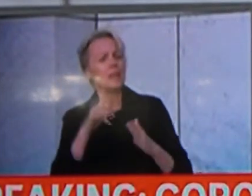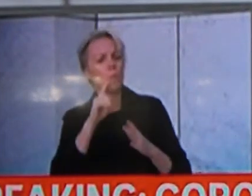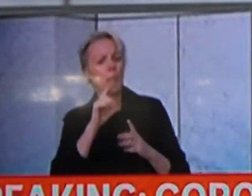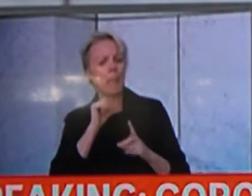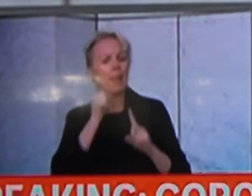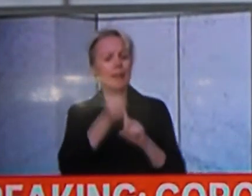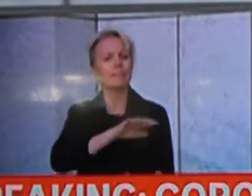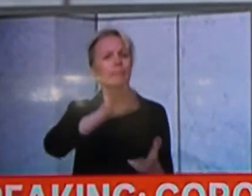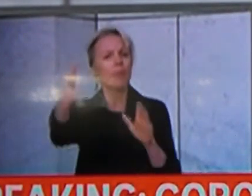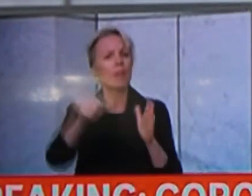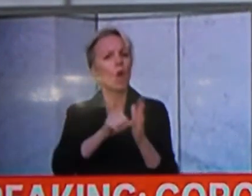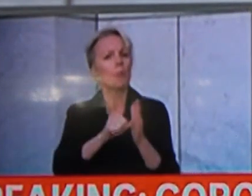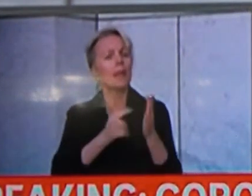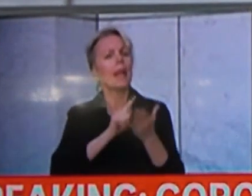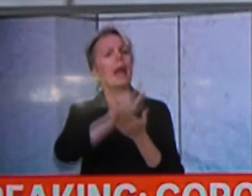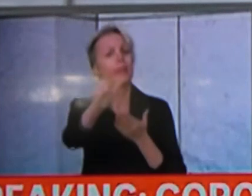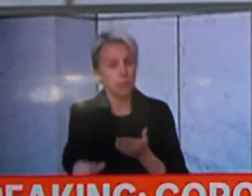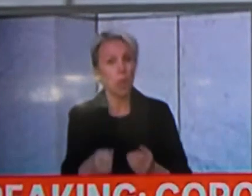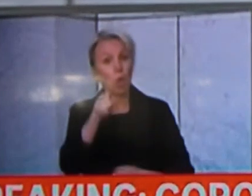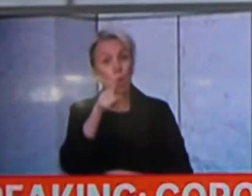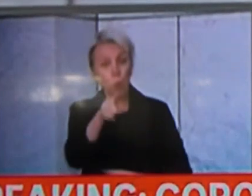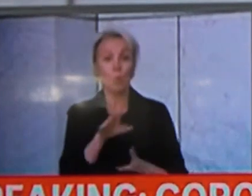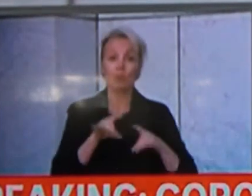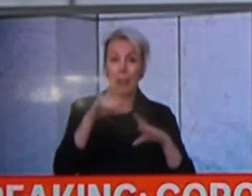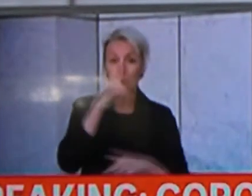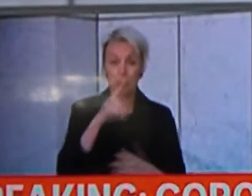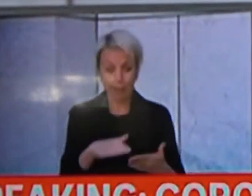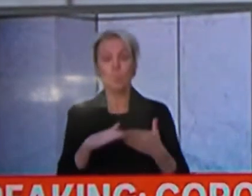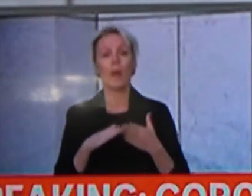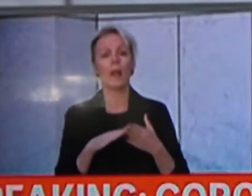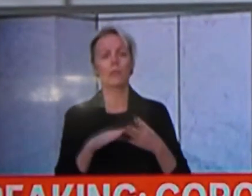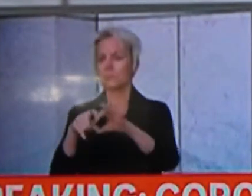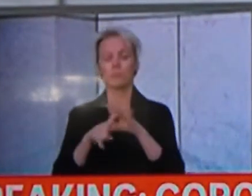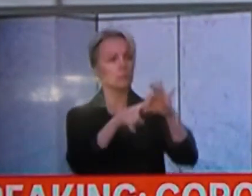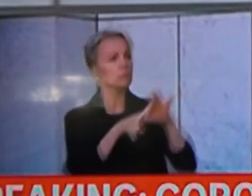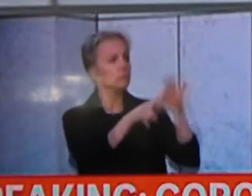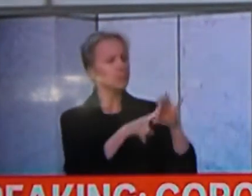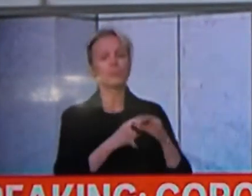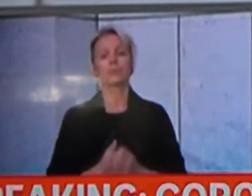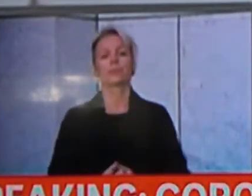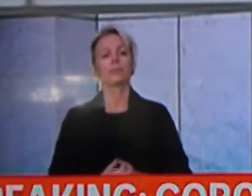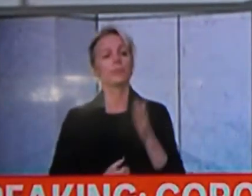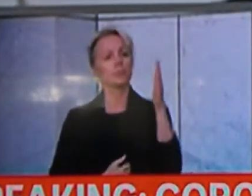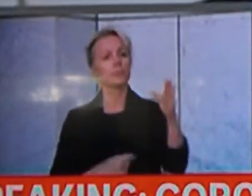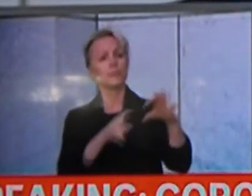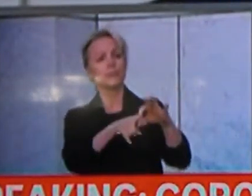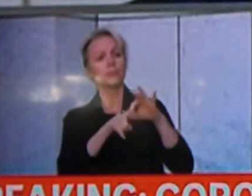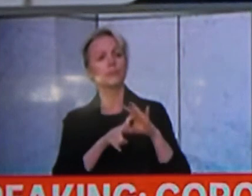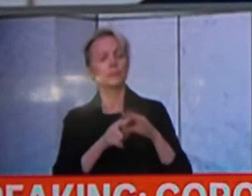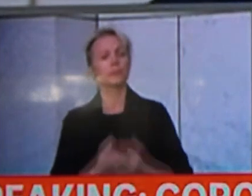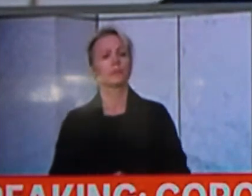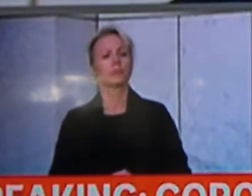that you are enlisted in our fight against the virus. You have a role to play. Tim. On that issue,